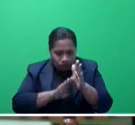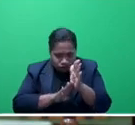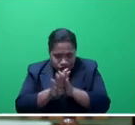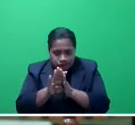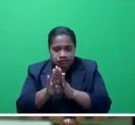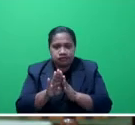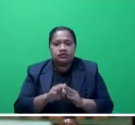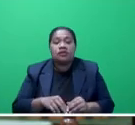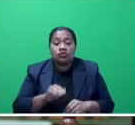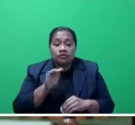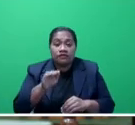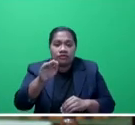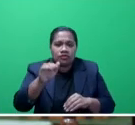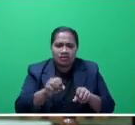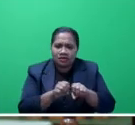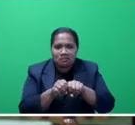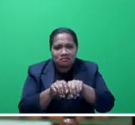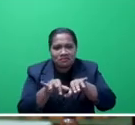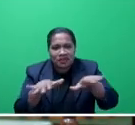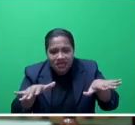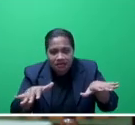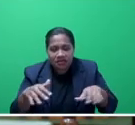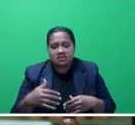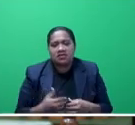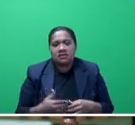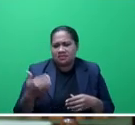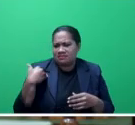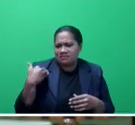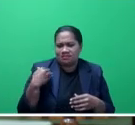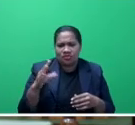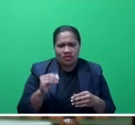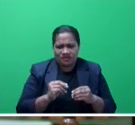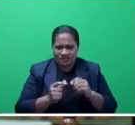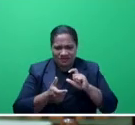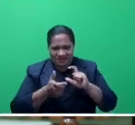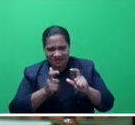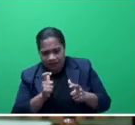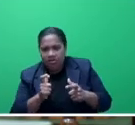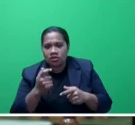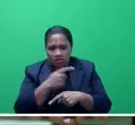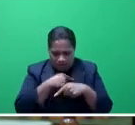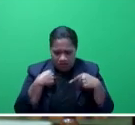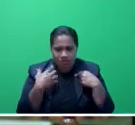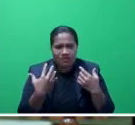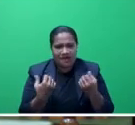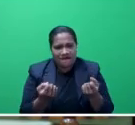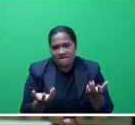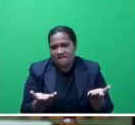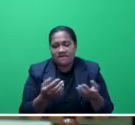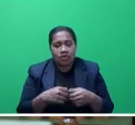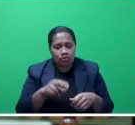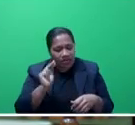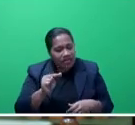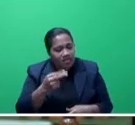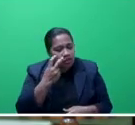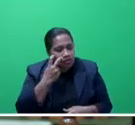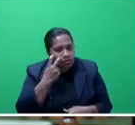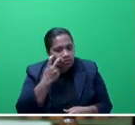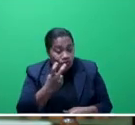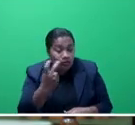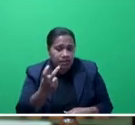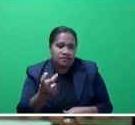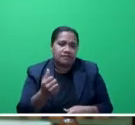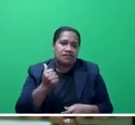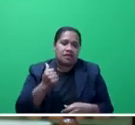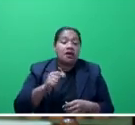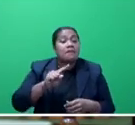future pandemics and to the impacts of a warming planet, which are already upon us. We need tourism back, of course, but we